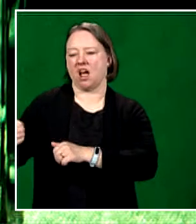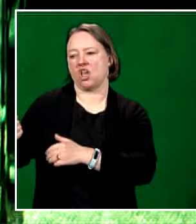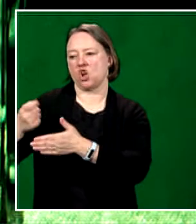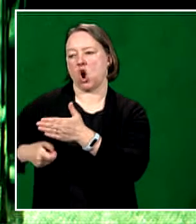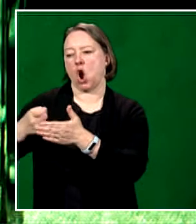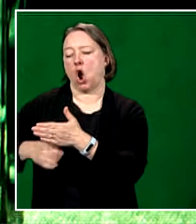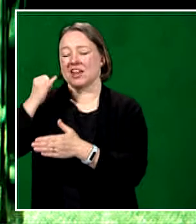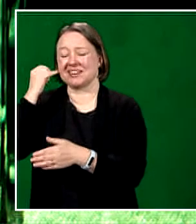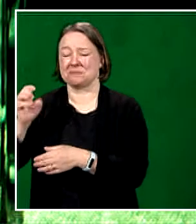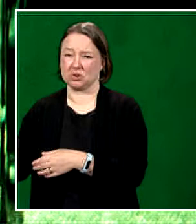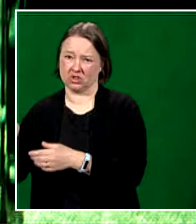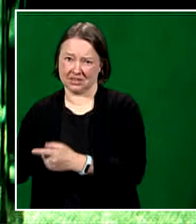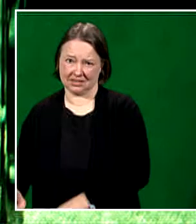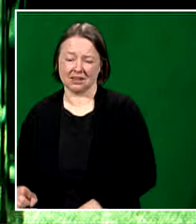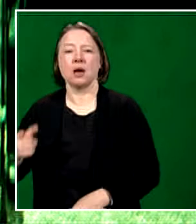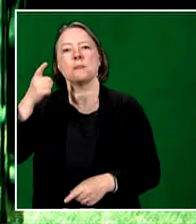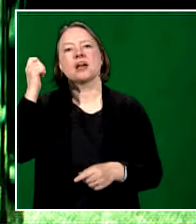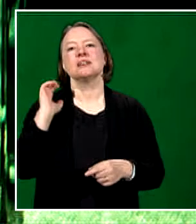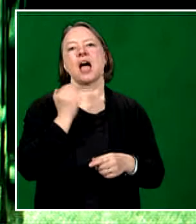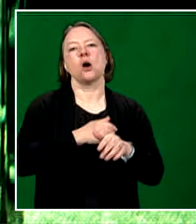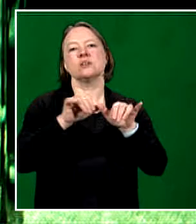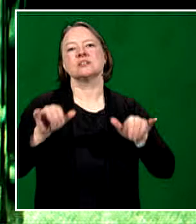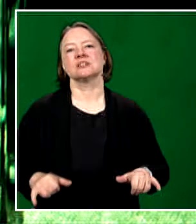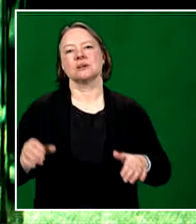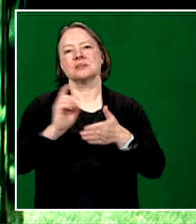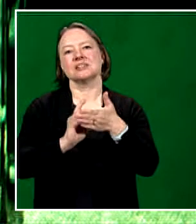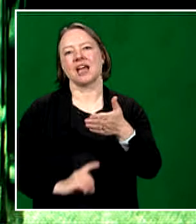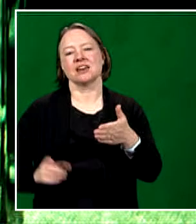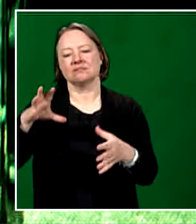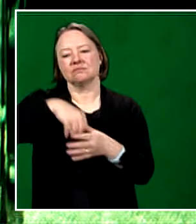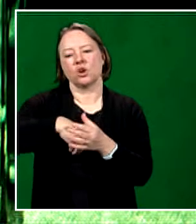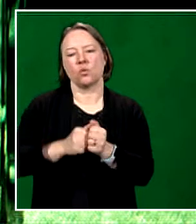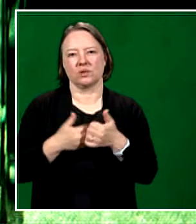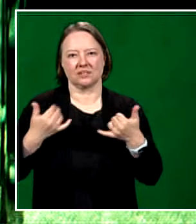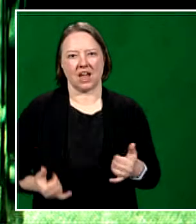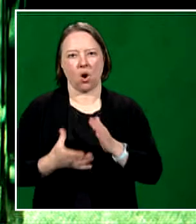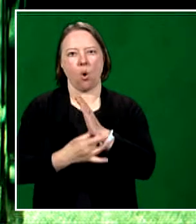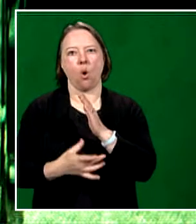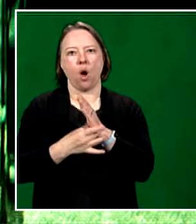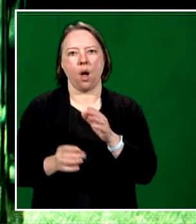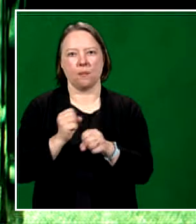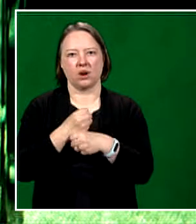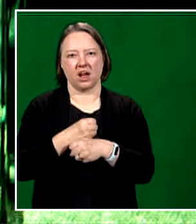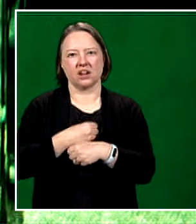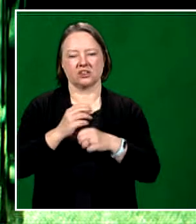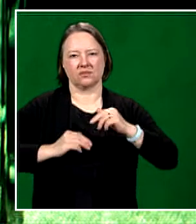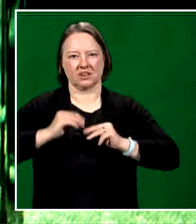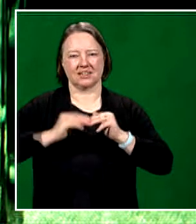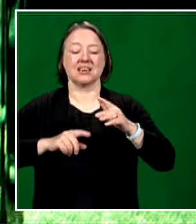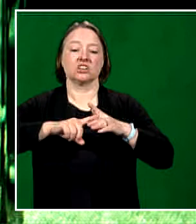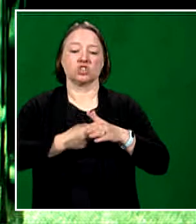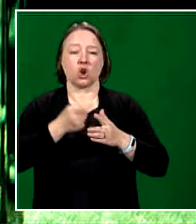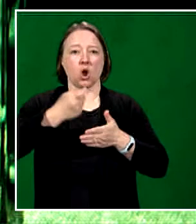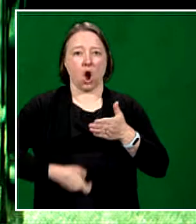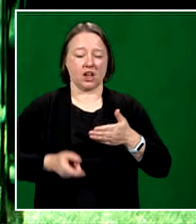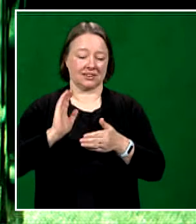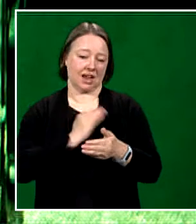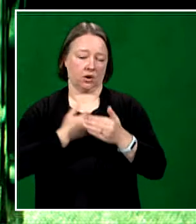case of emergency. Because our system is designed to integrate into existing oil production facilities, the startup cost falls on